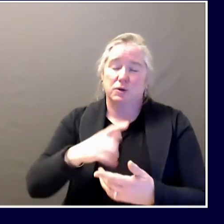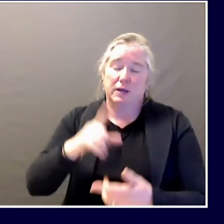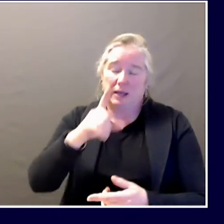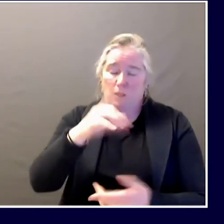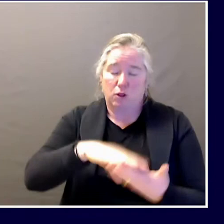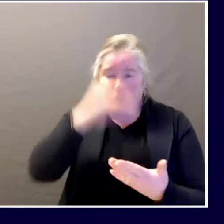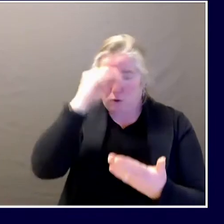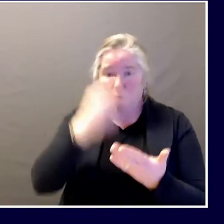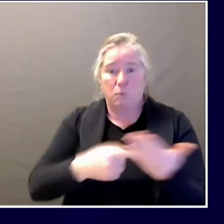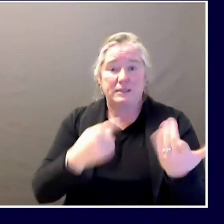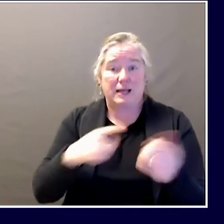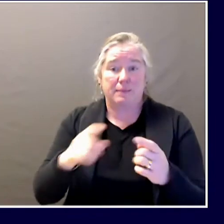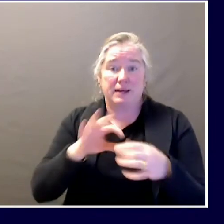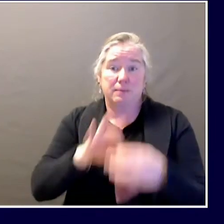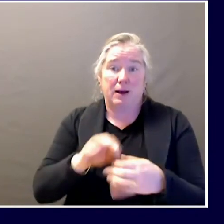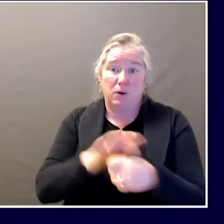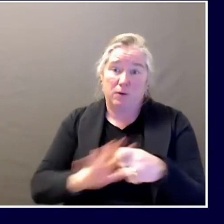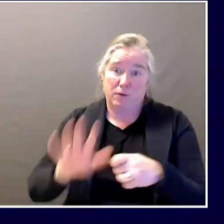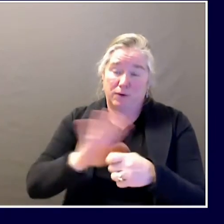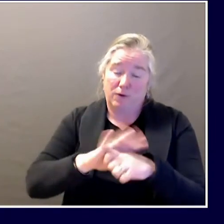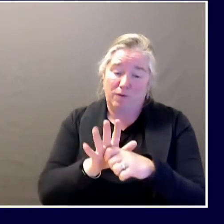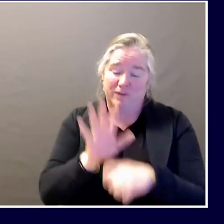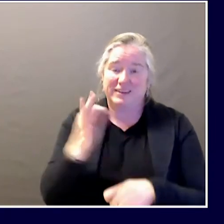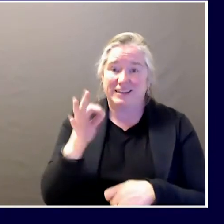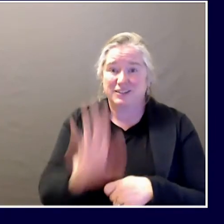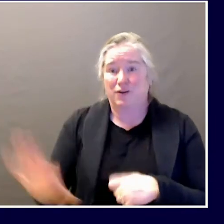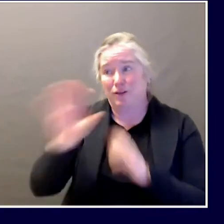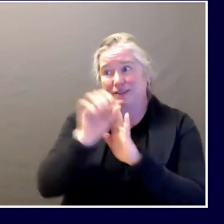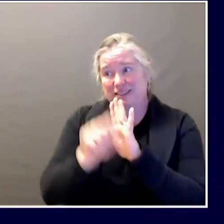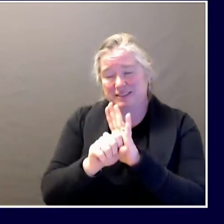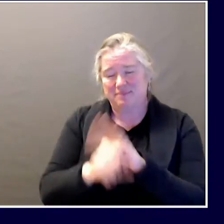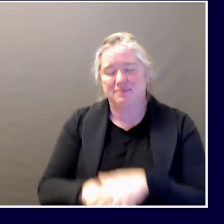Maine. We look forward to chatting again with everyone on Thursday.